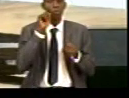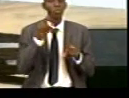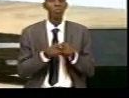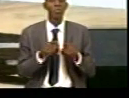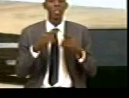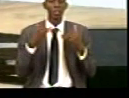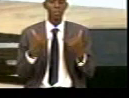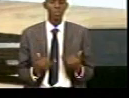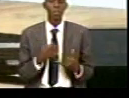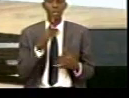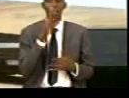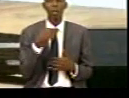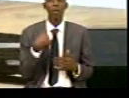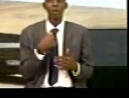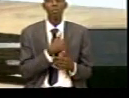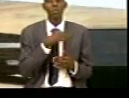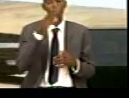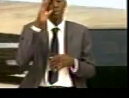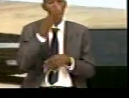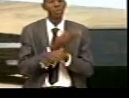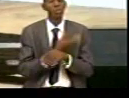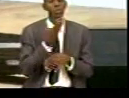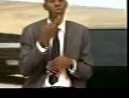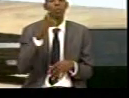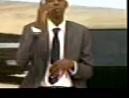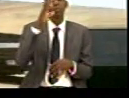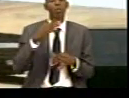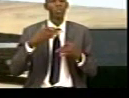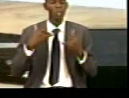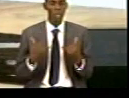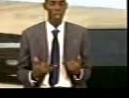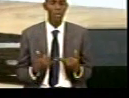of God? When are you going to be sons of God?